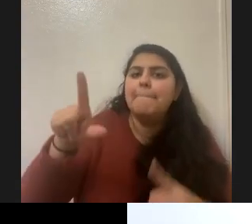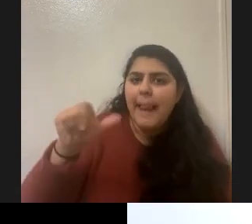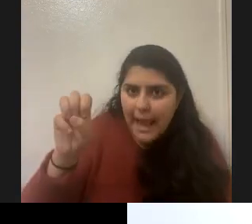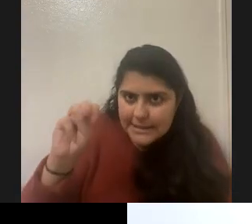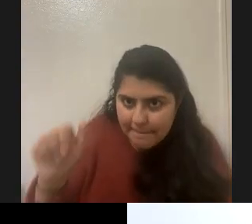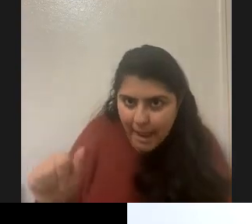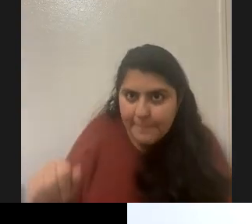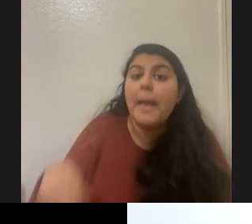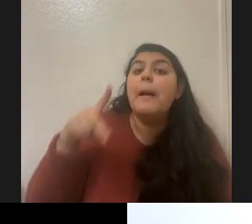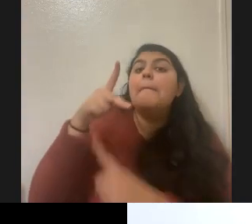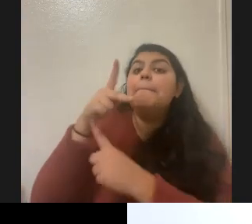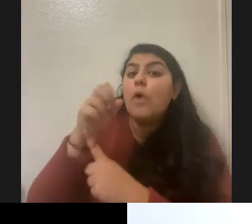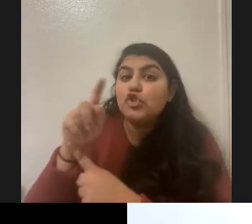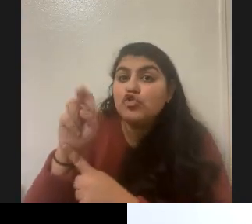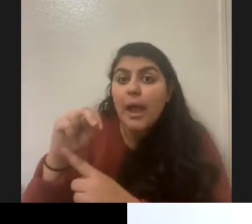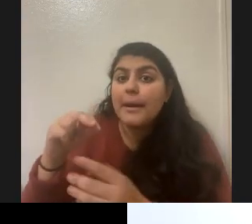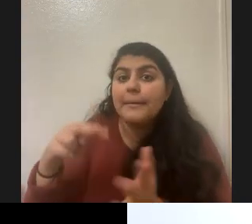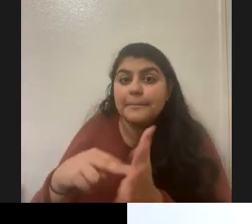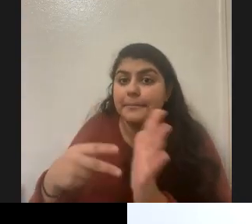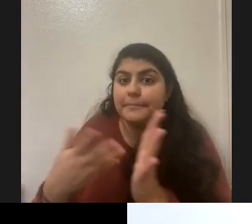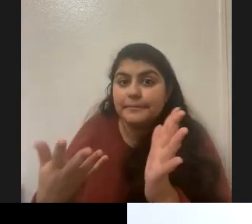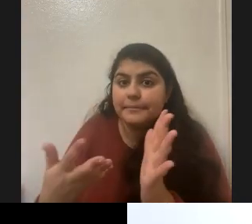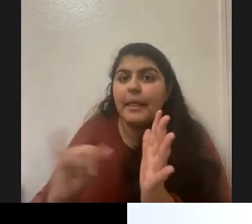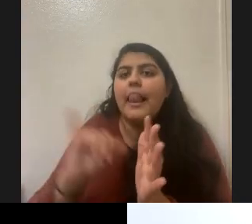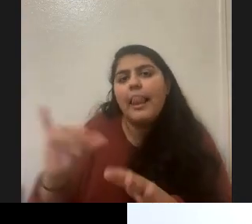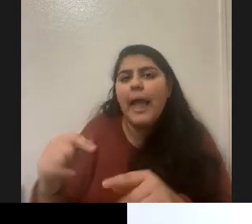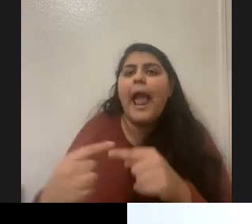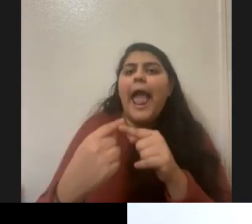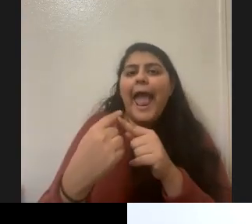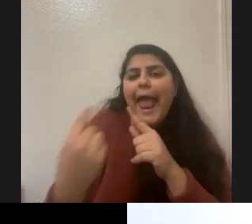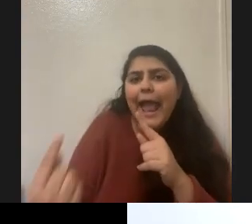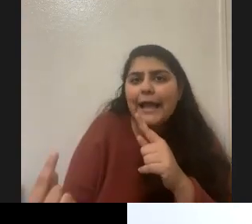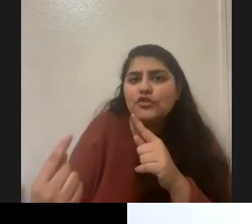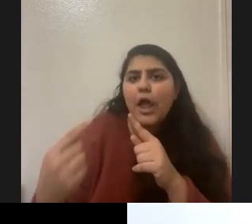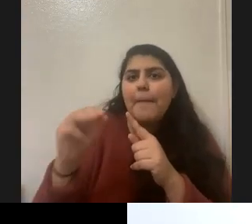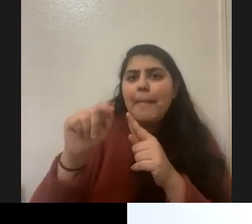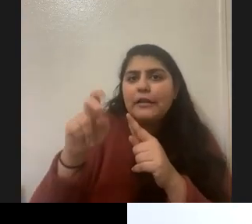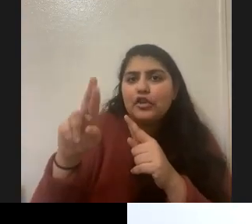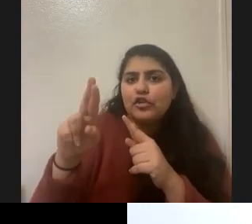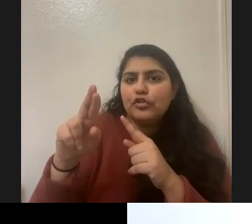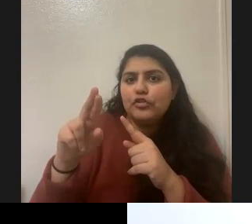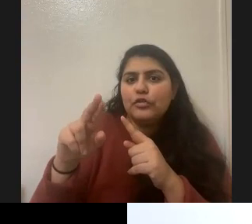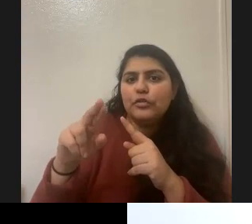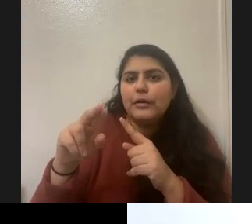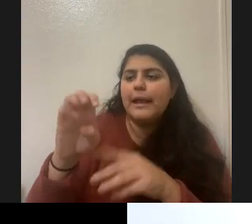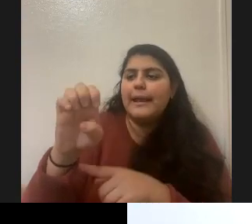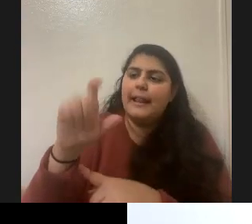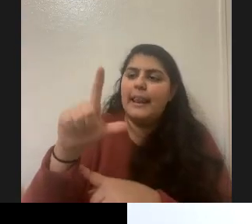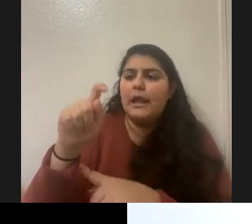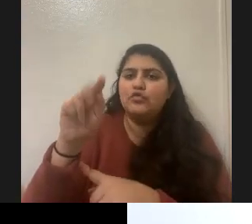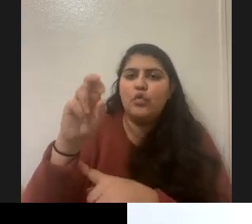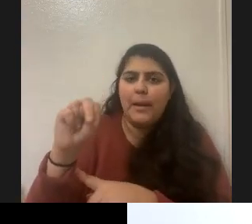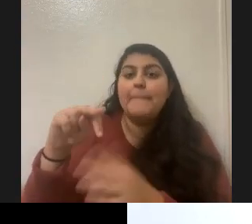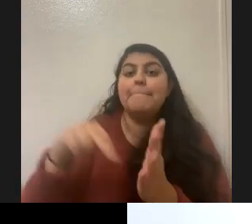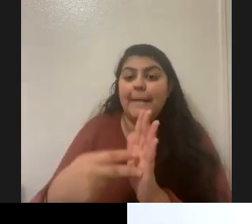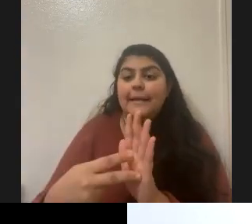And a positron is, I guess, the antimatter version of an electron, meaning it has a positive charge